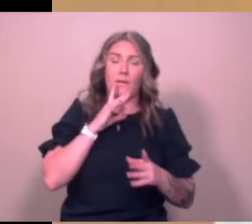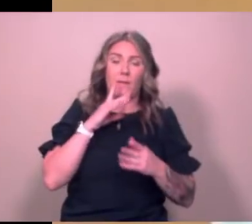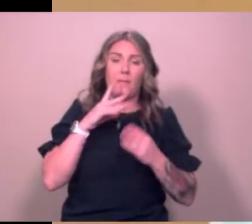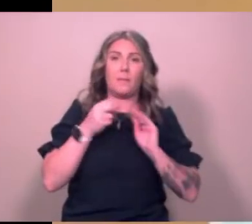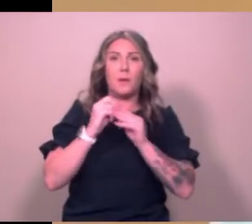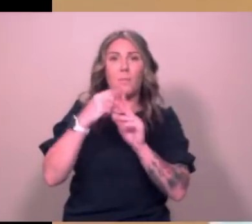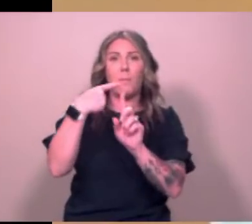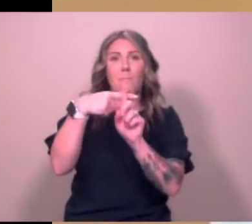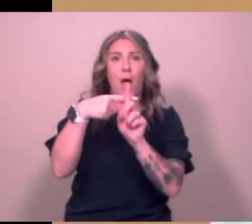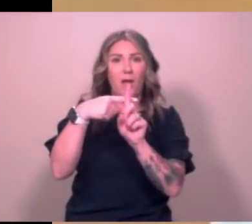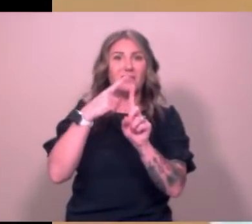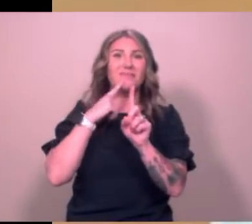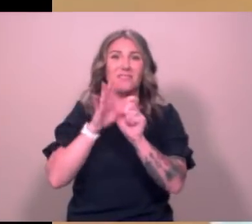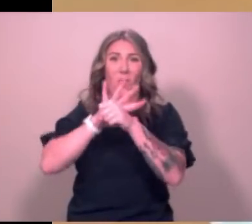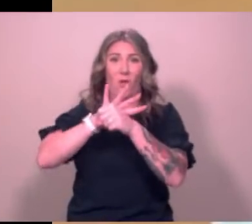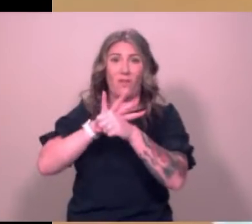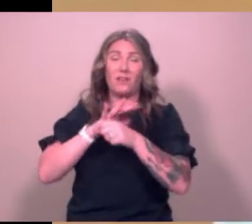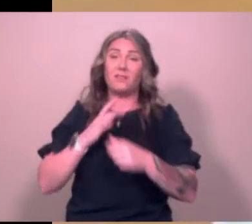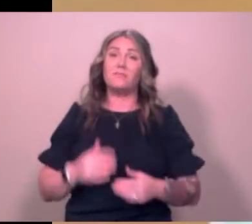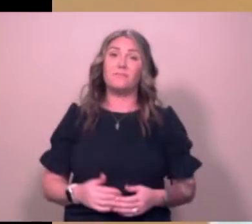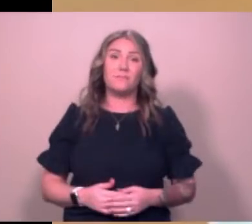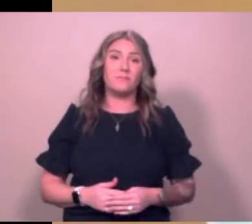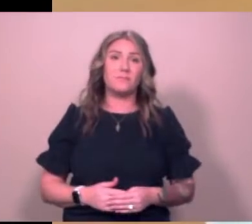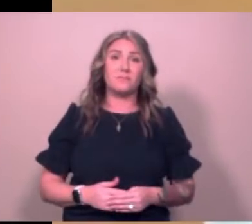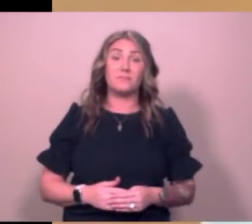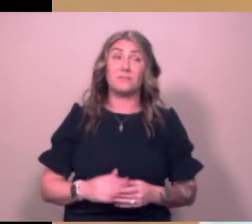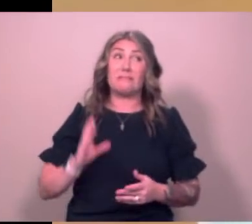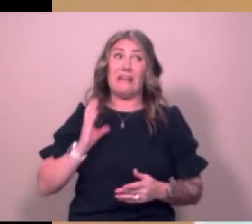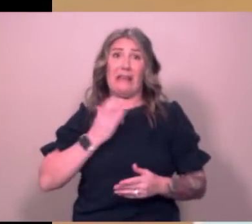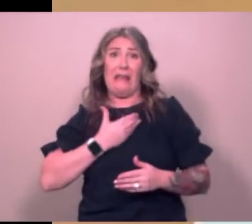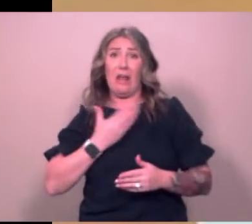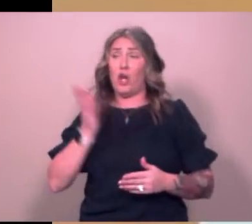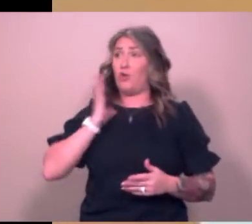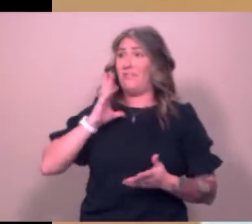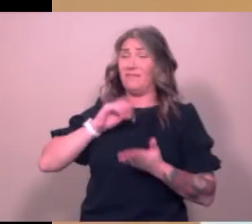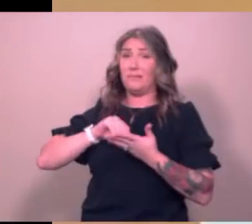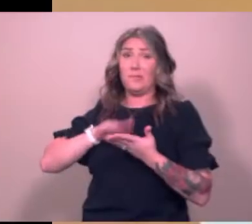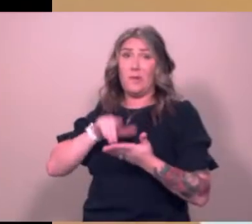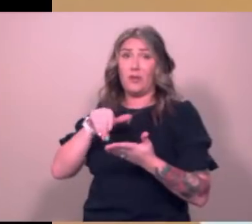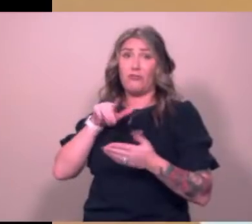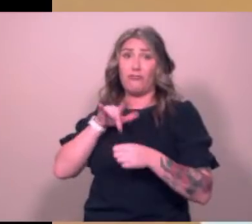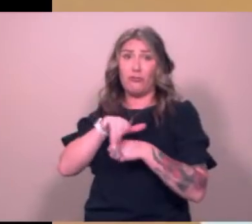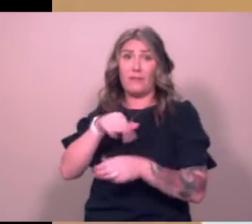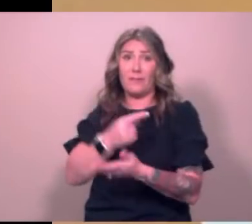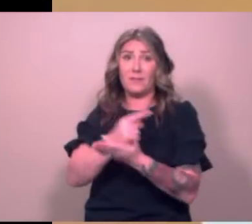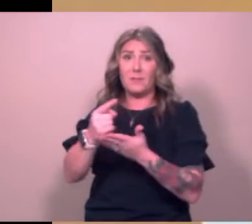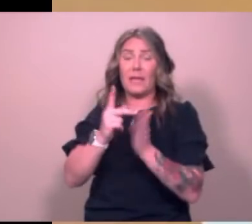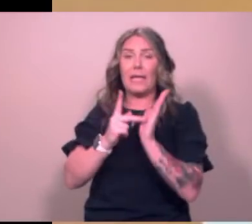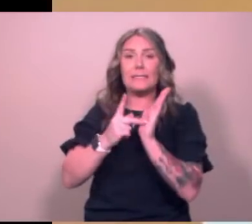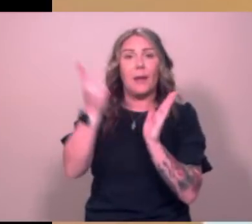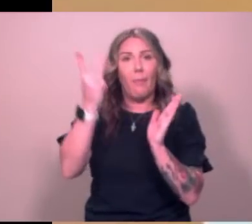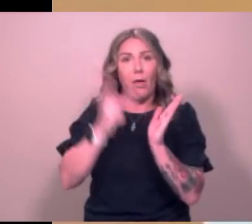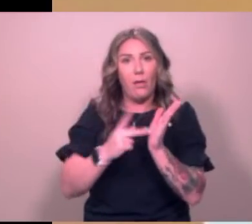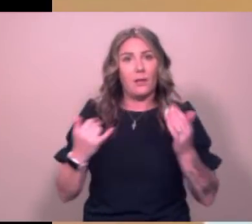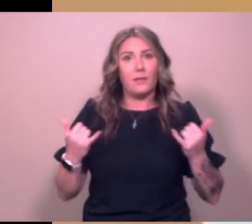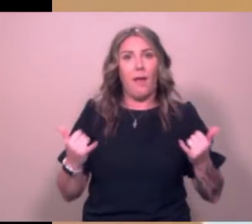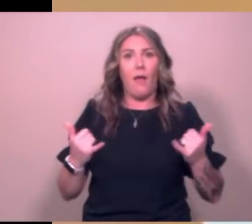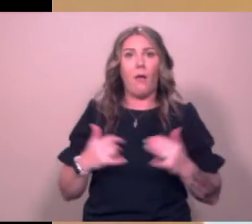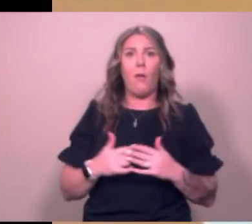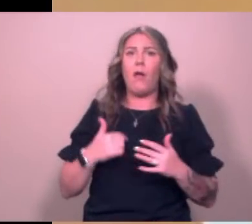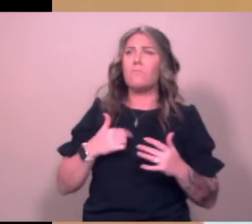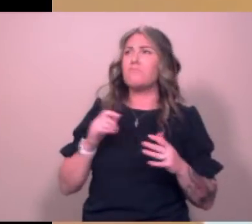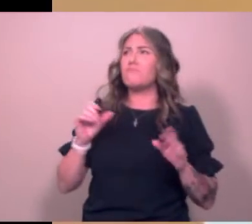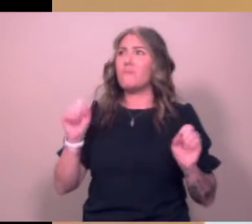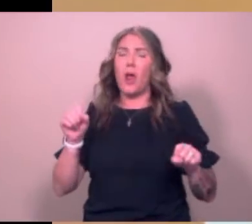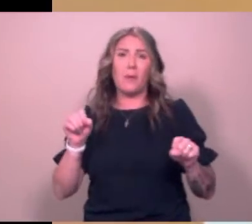employees. We beat our previous record earlier this week, and I think we've doubled it. We now have, we probably have